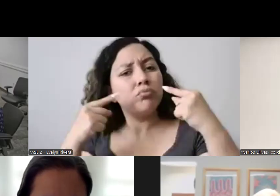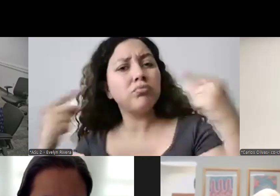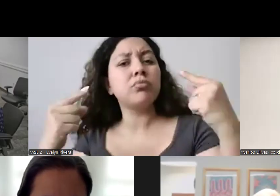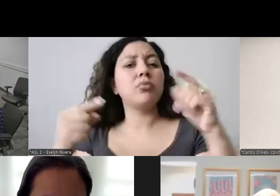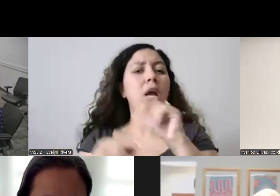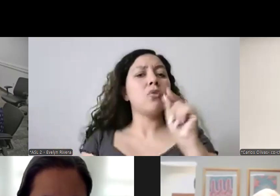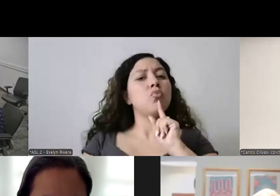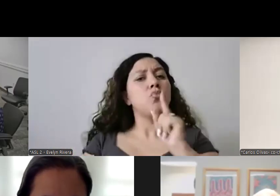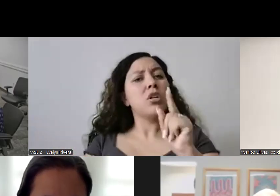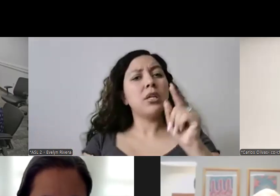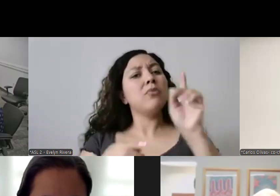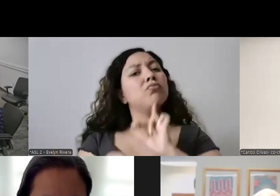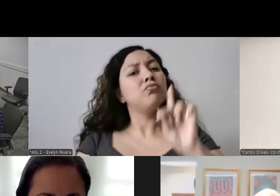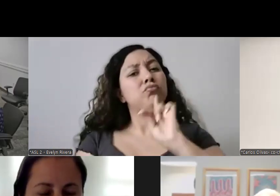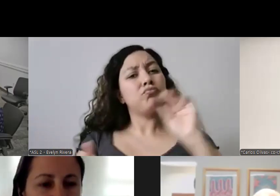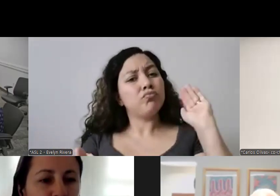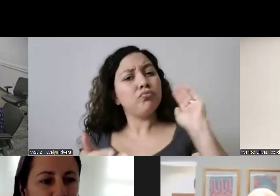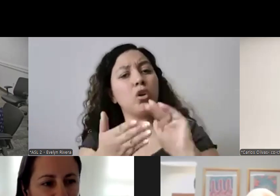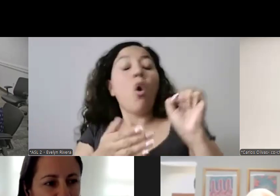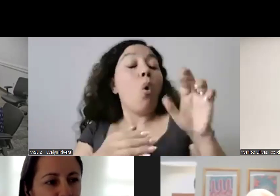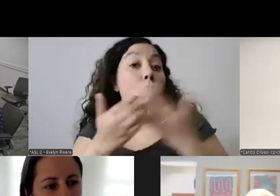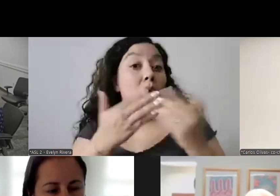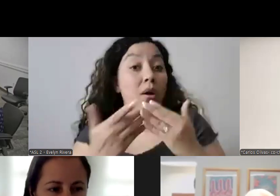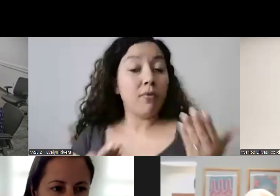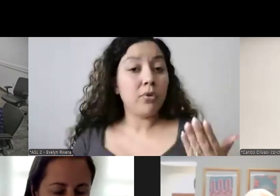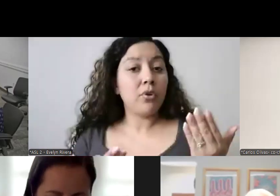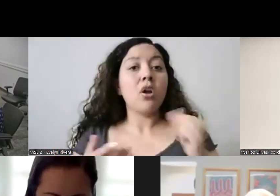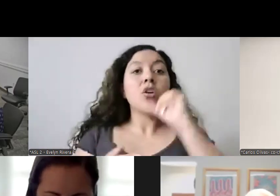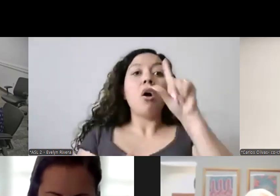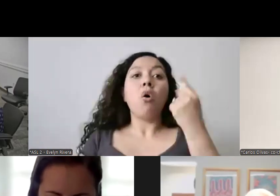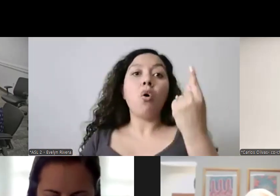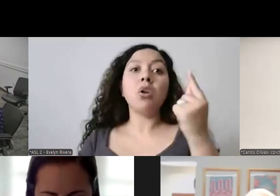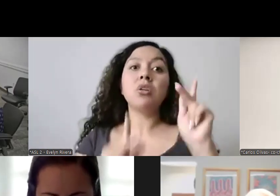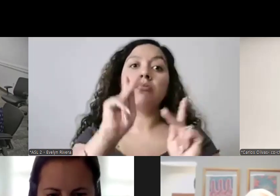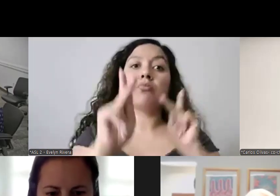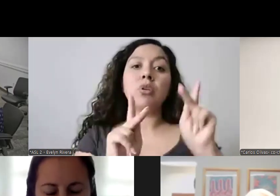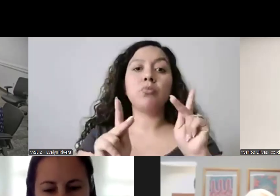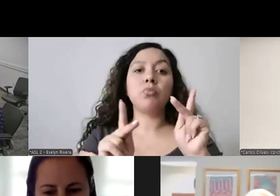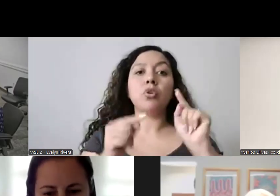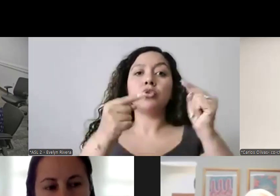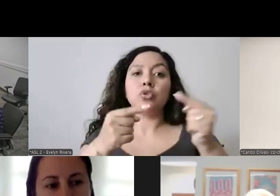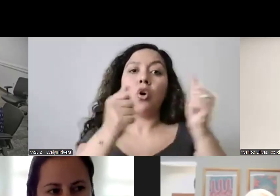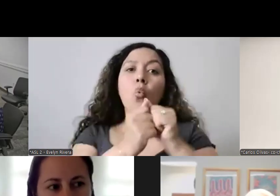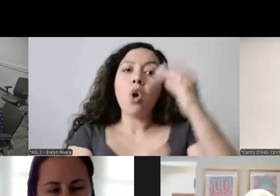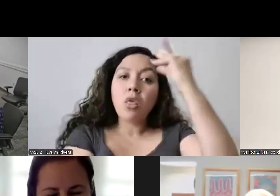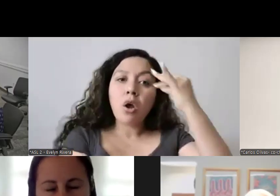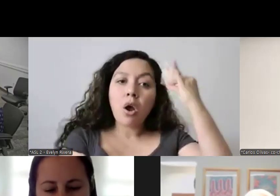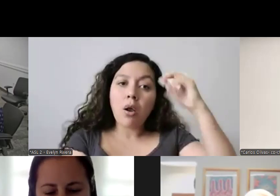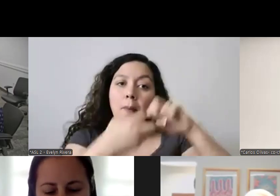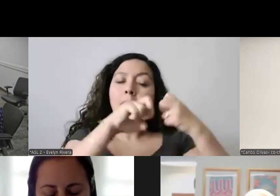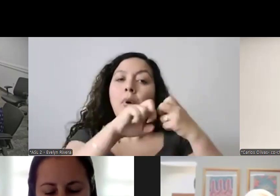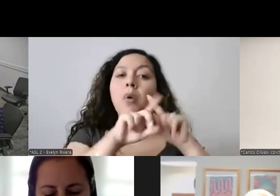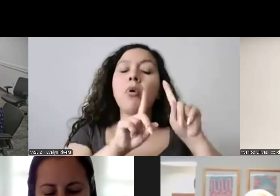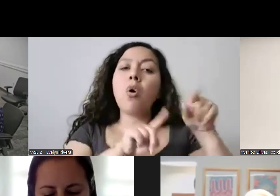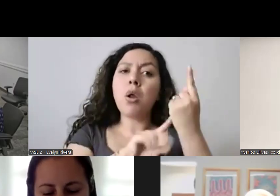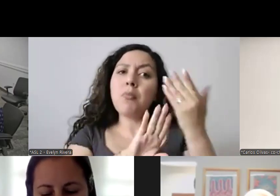in really reducing loneliness in whatever, not just the folks that are, having cognitive problems, but way before that, in just